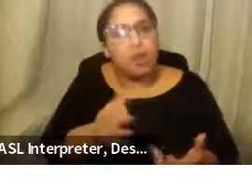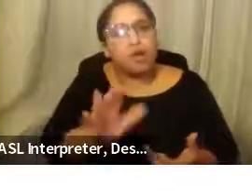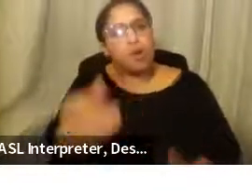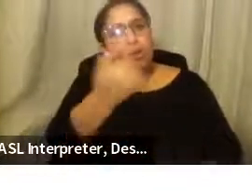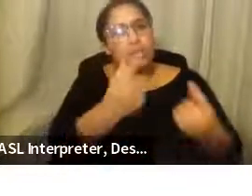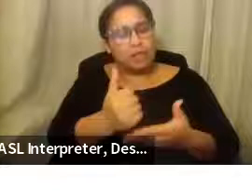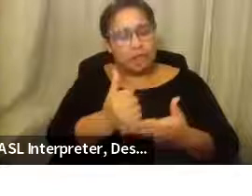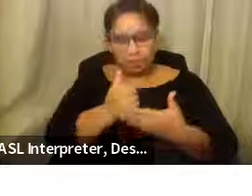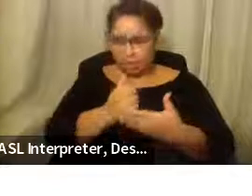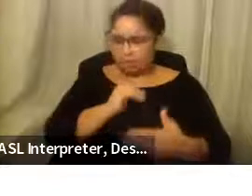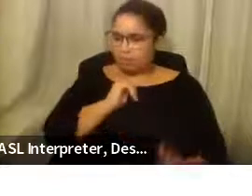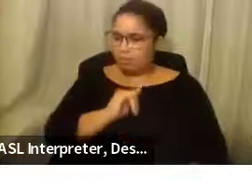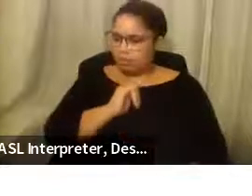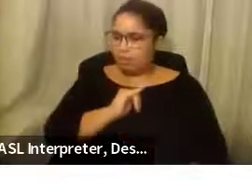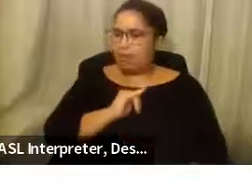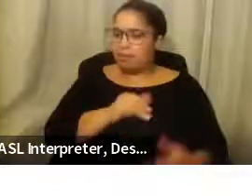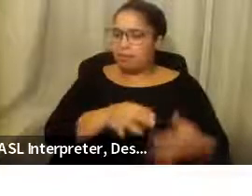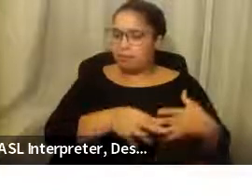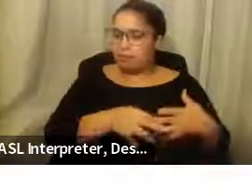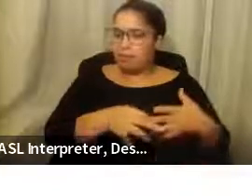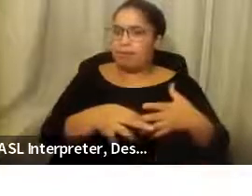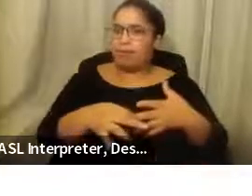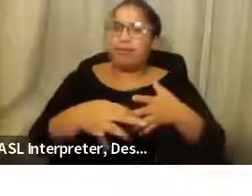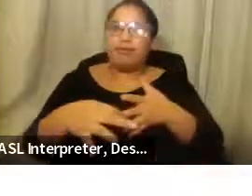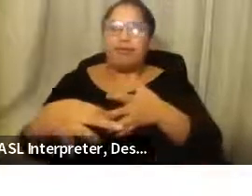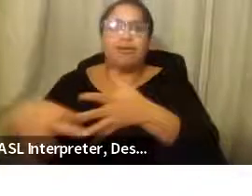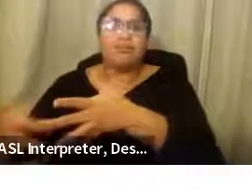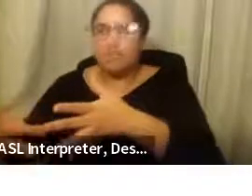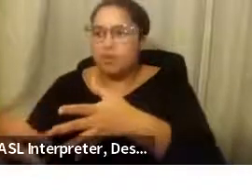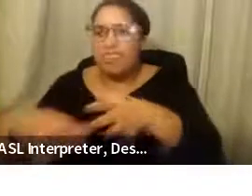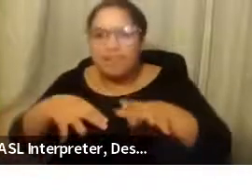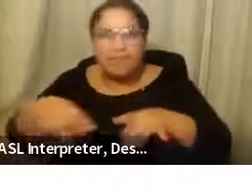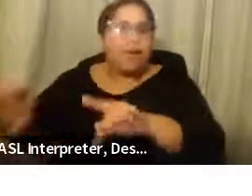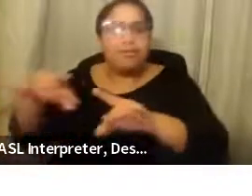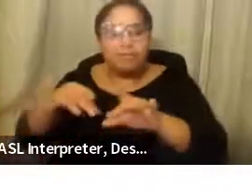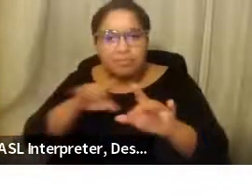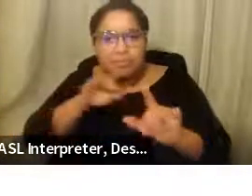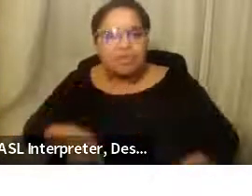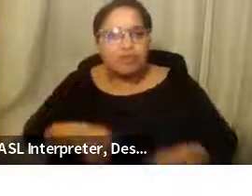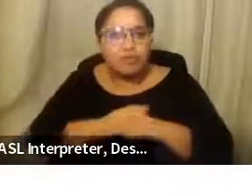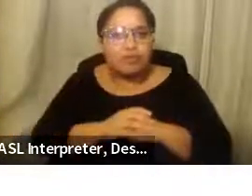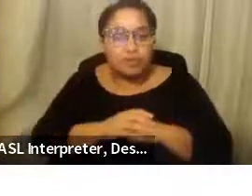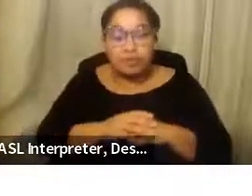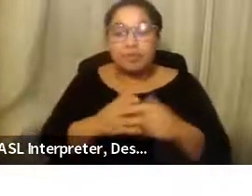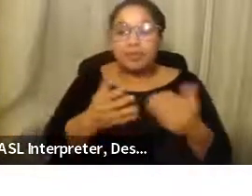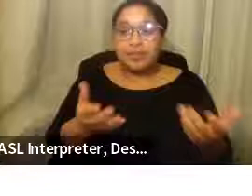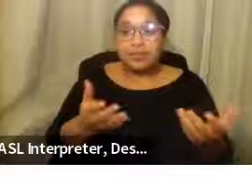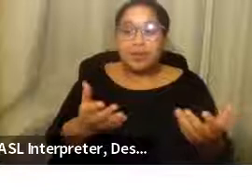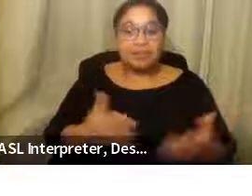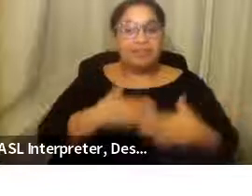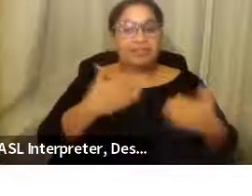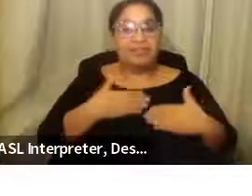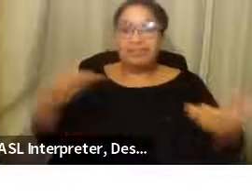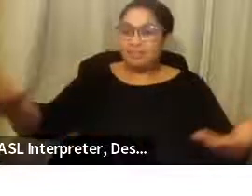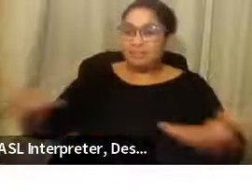lead collectively to those answers. So it is my great pleasure to introduce our